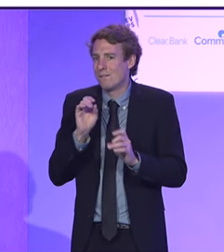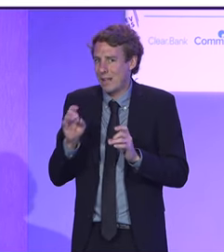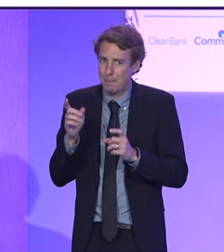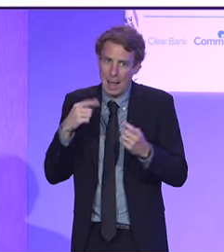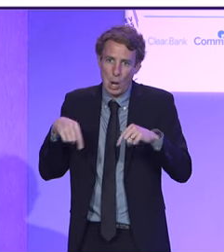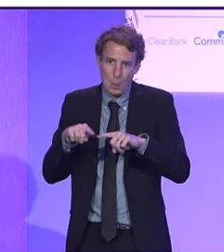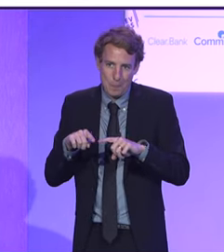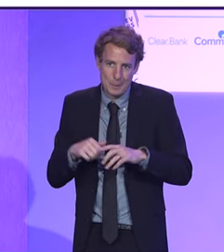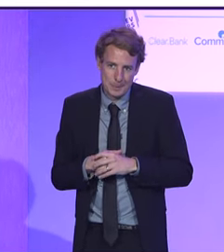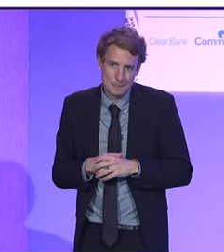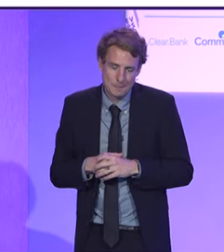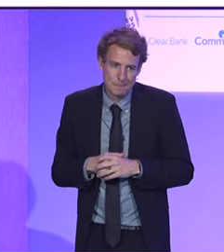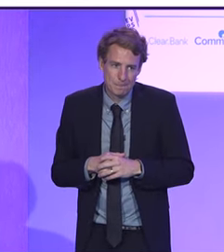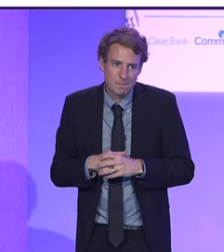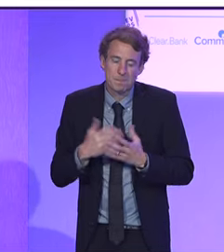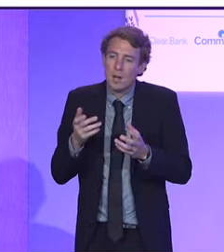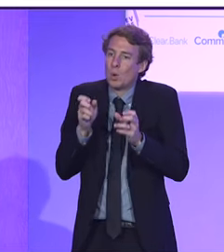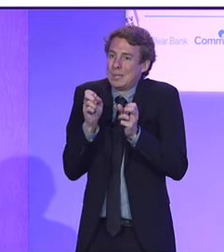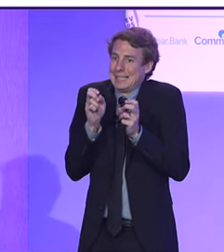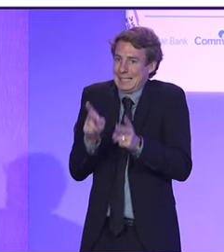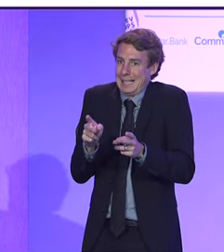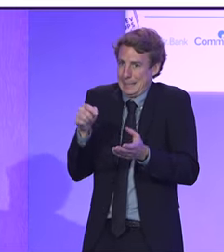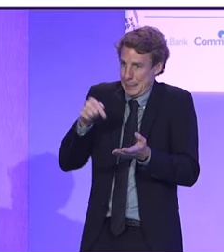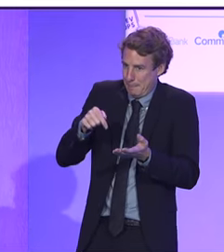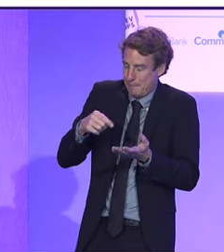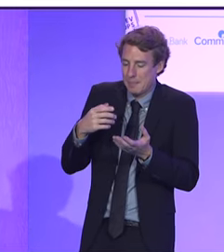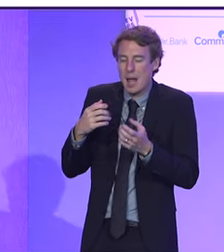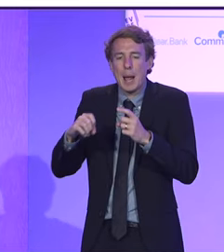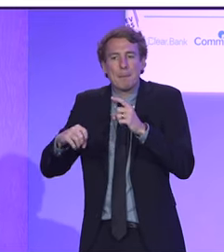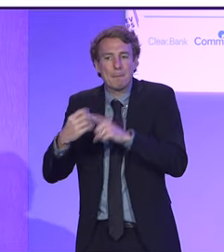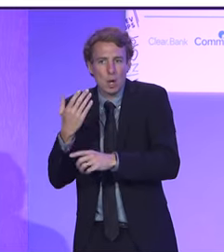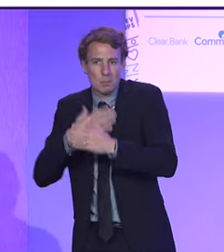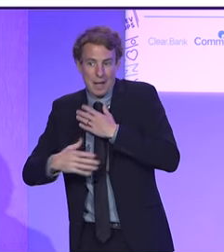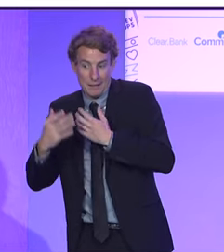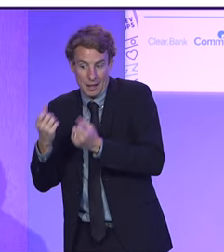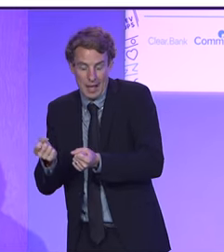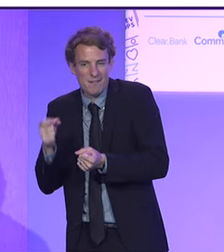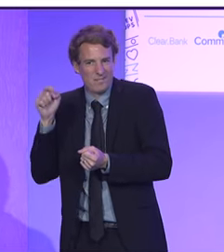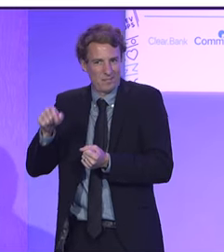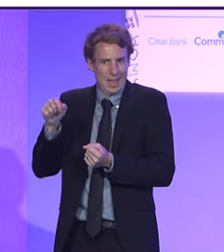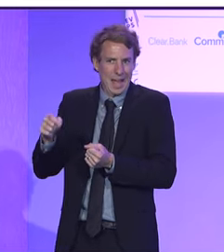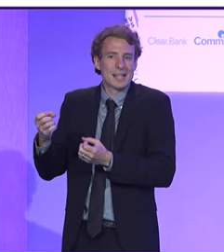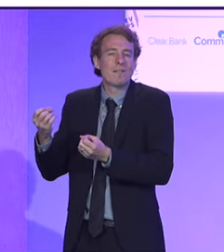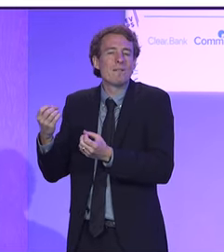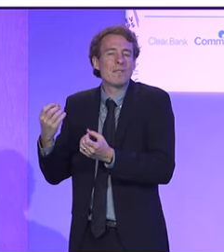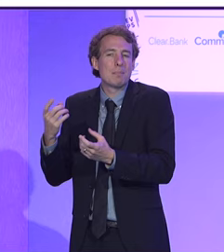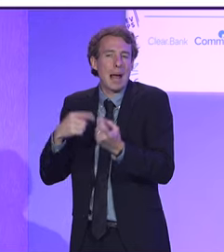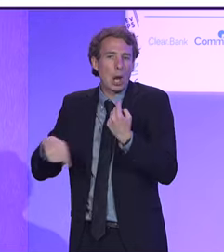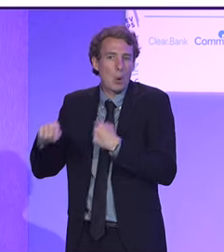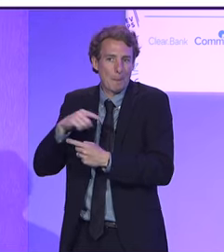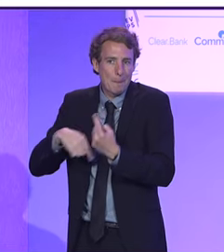said, systems usually have emerging behavior, which we call feedback loops. But just because you have a feedback loop doesn't